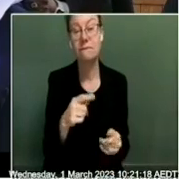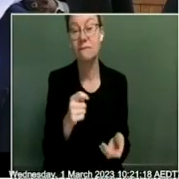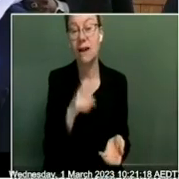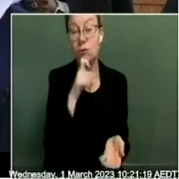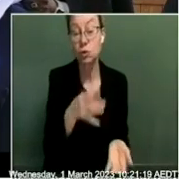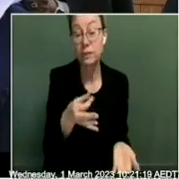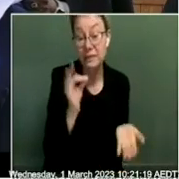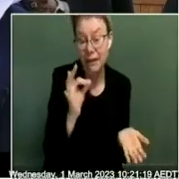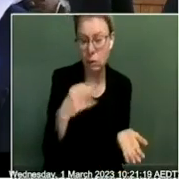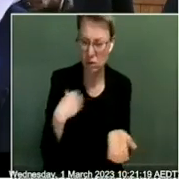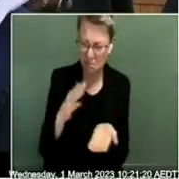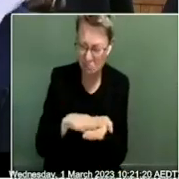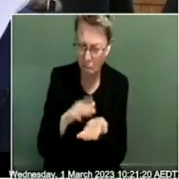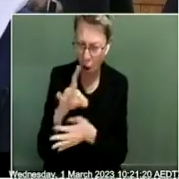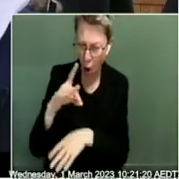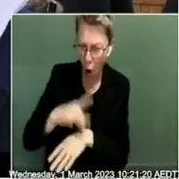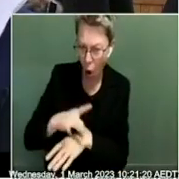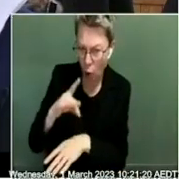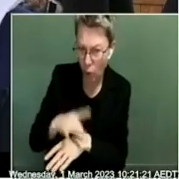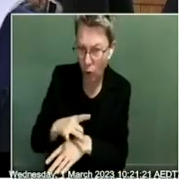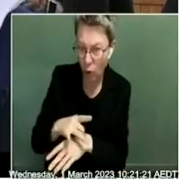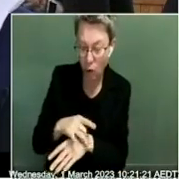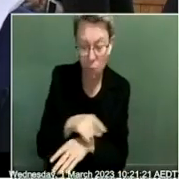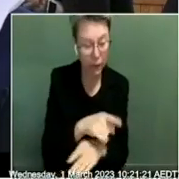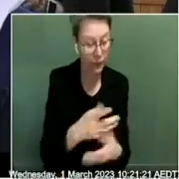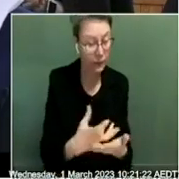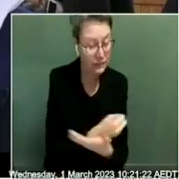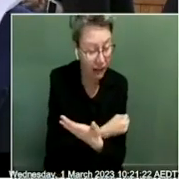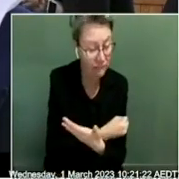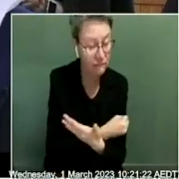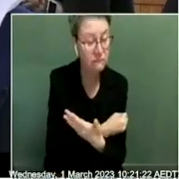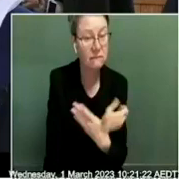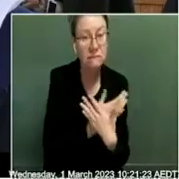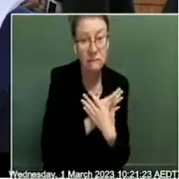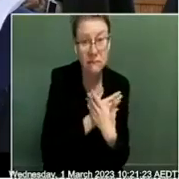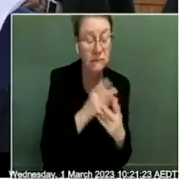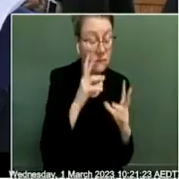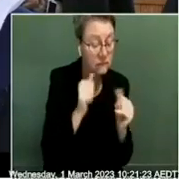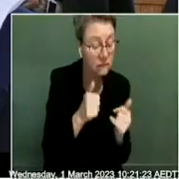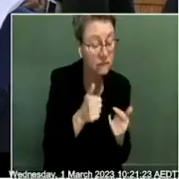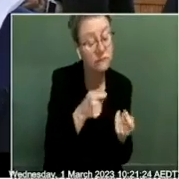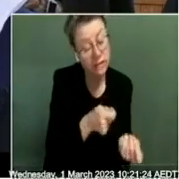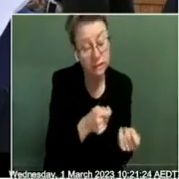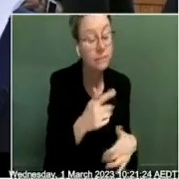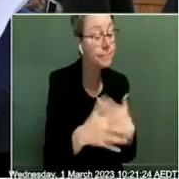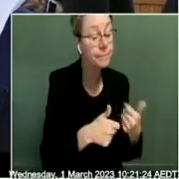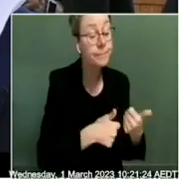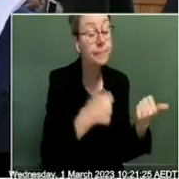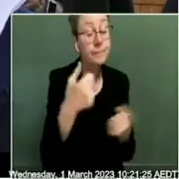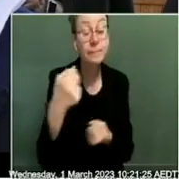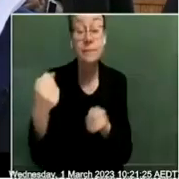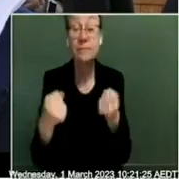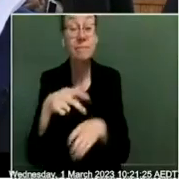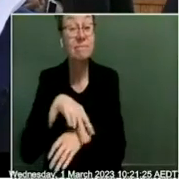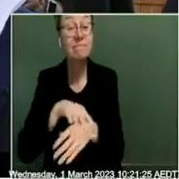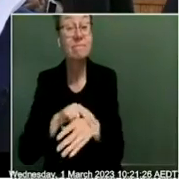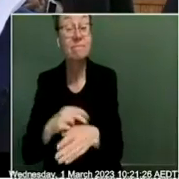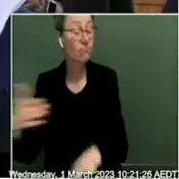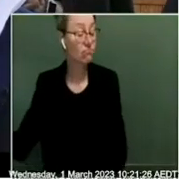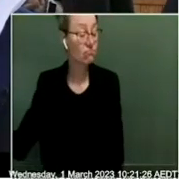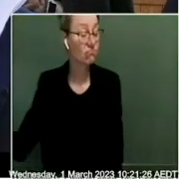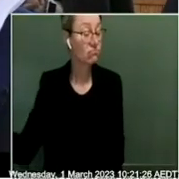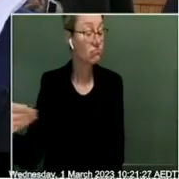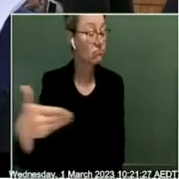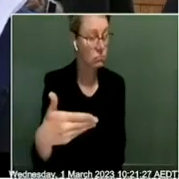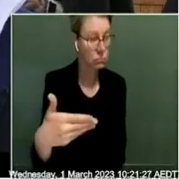safe and loved and cared for and getting fed, and that's when the police car come and Mum said she's put in the car. I don't know where